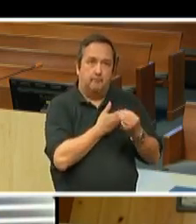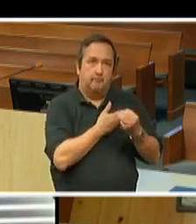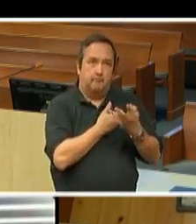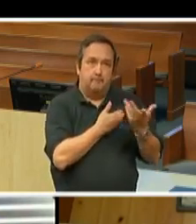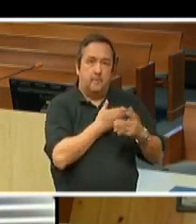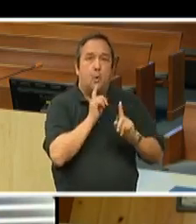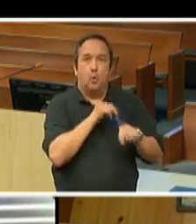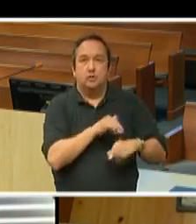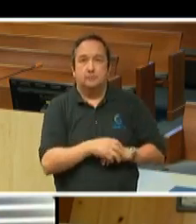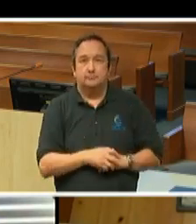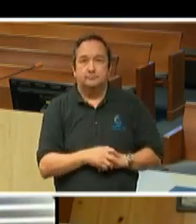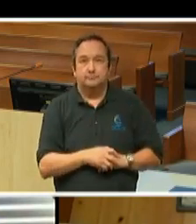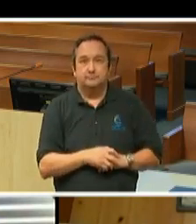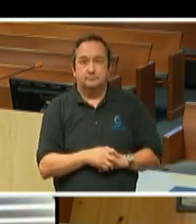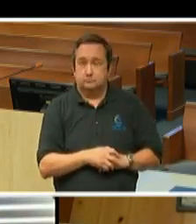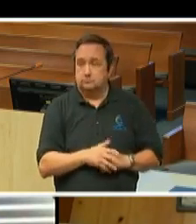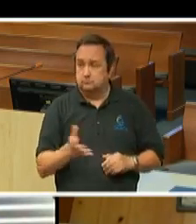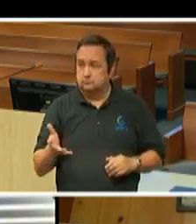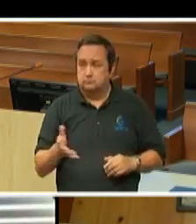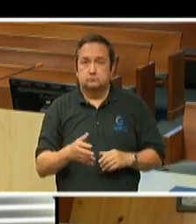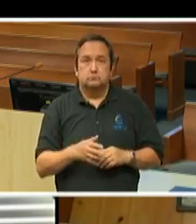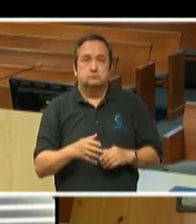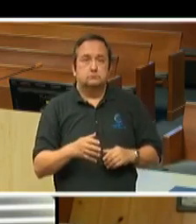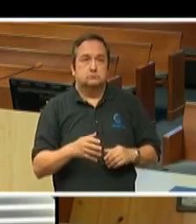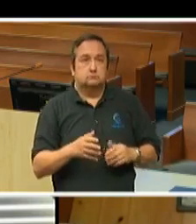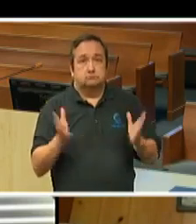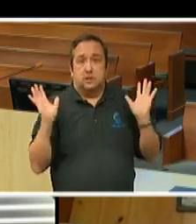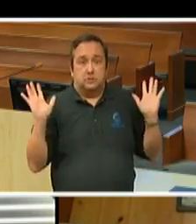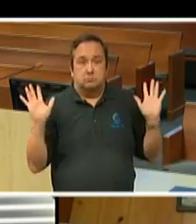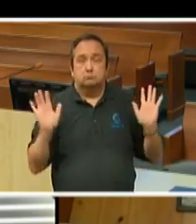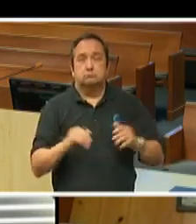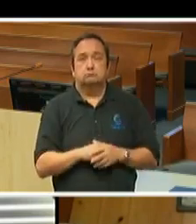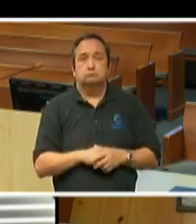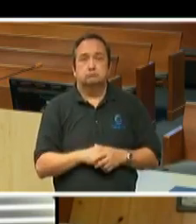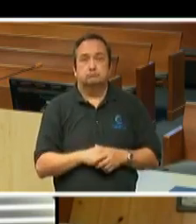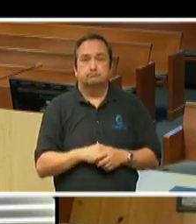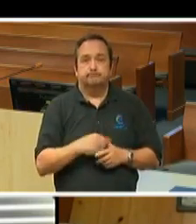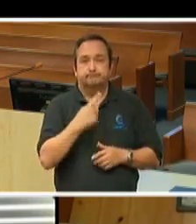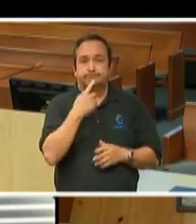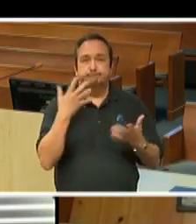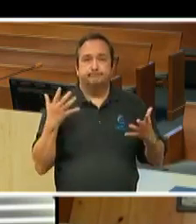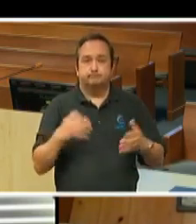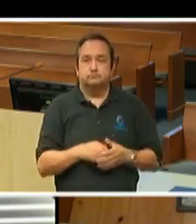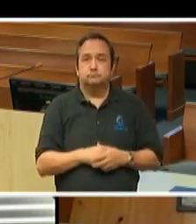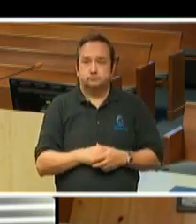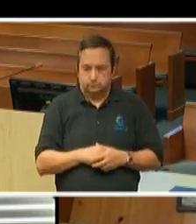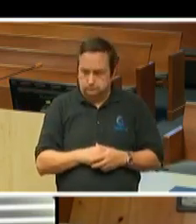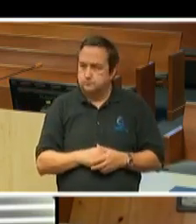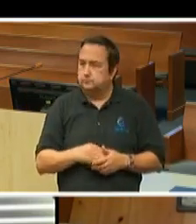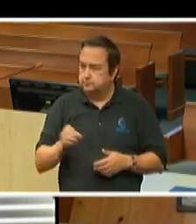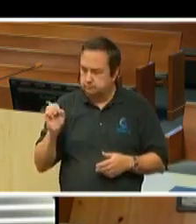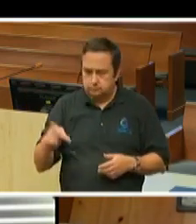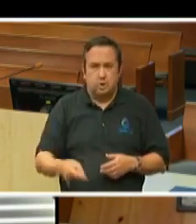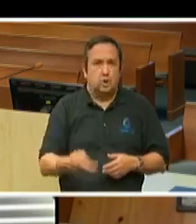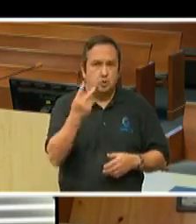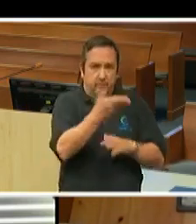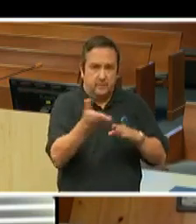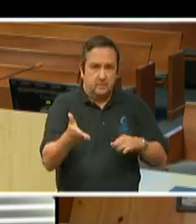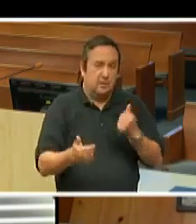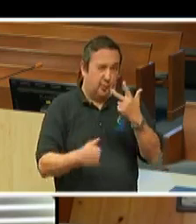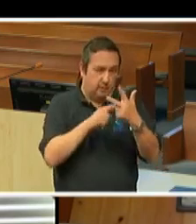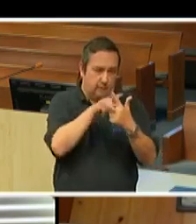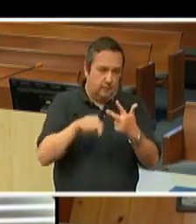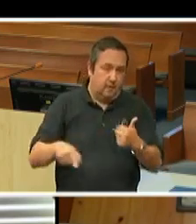our order. So Right. That's it. I have nothing else to say other than that. Good. Thank you. So I'll just say two things. I'll say three